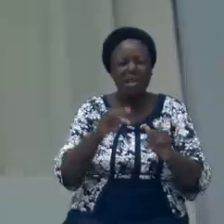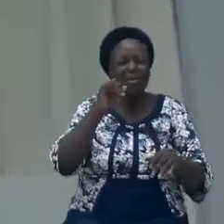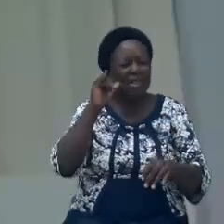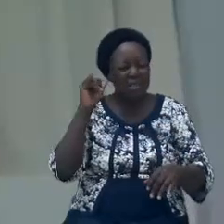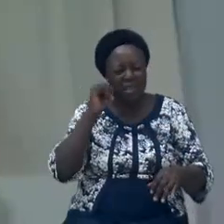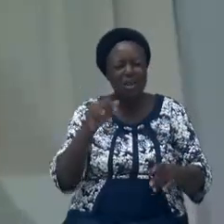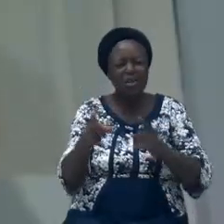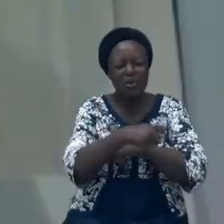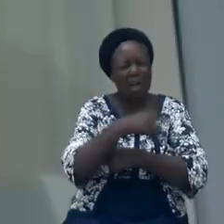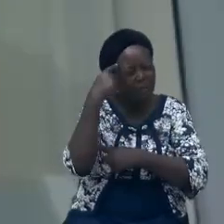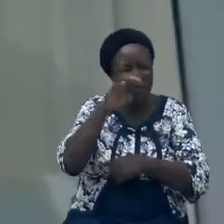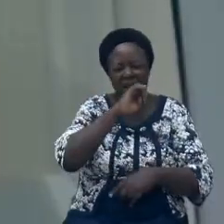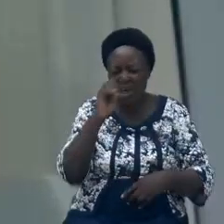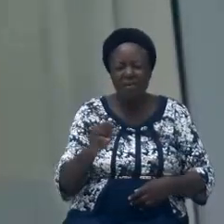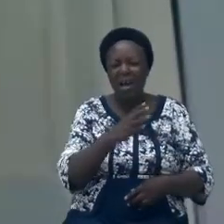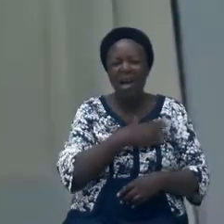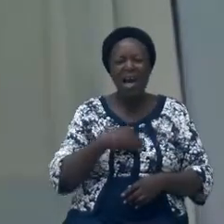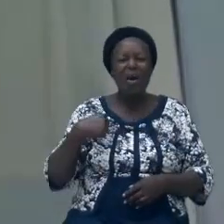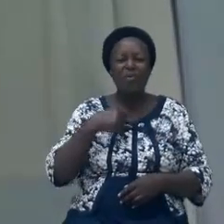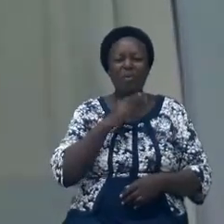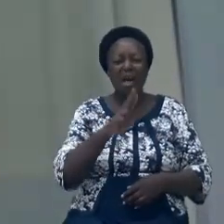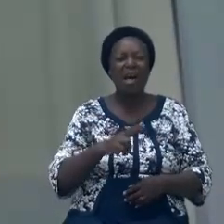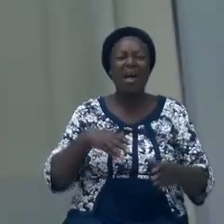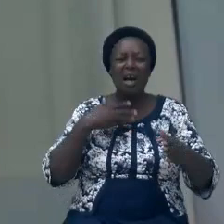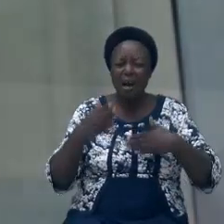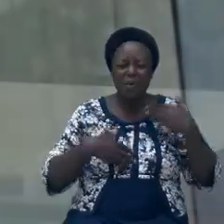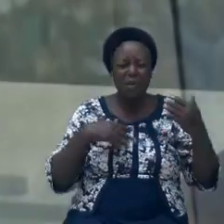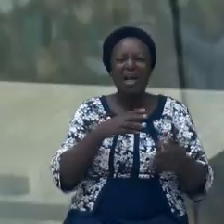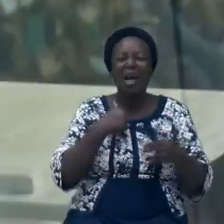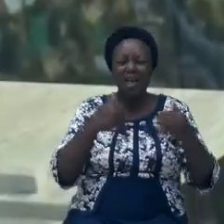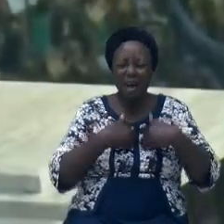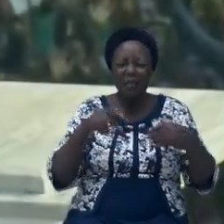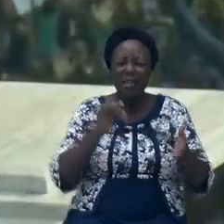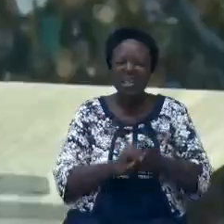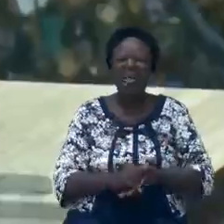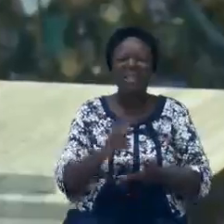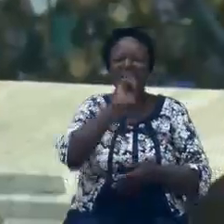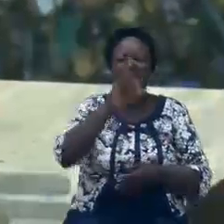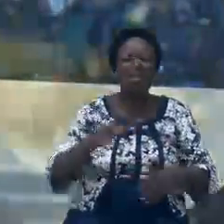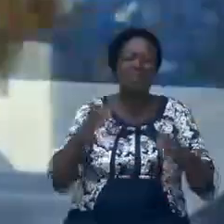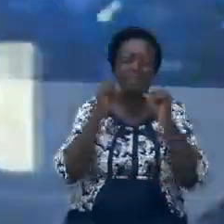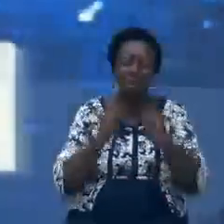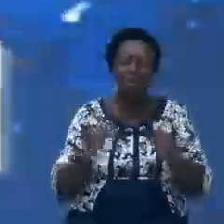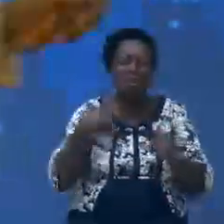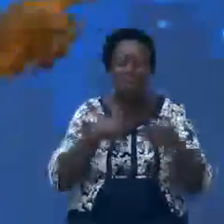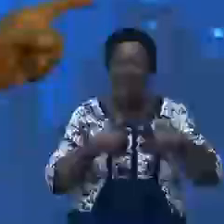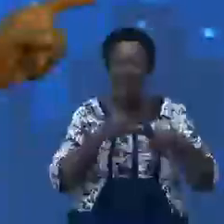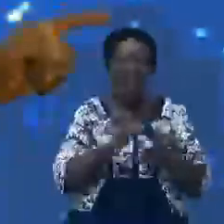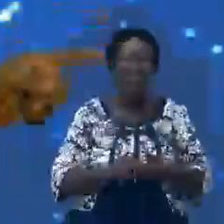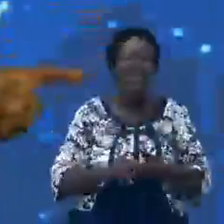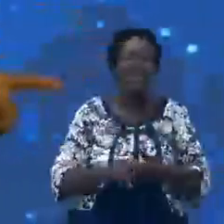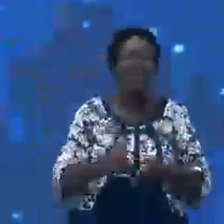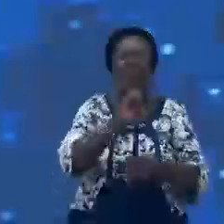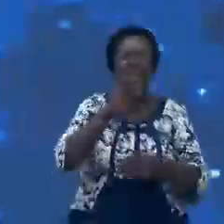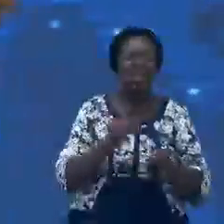Lord Jesus, you are the same yesterday, today, and forever. And we're asking that everlasting